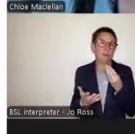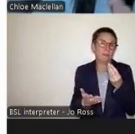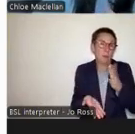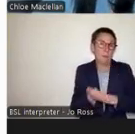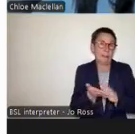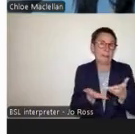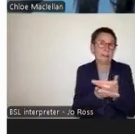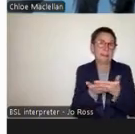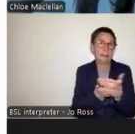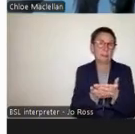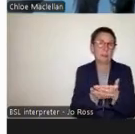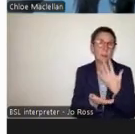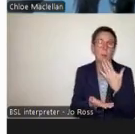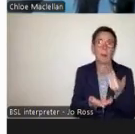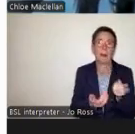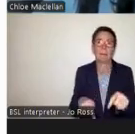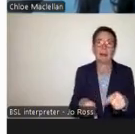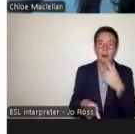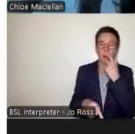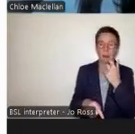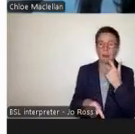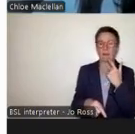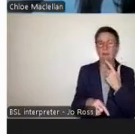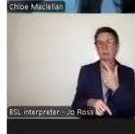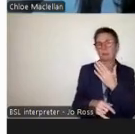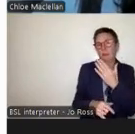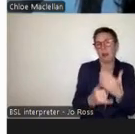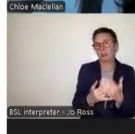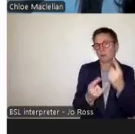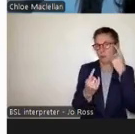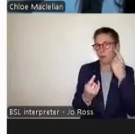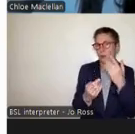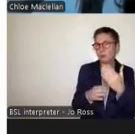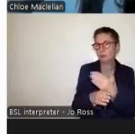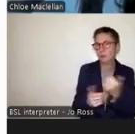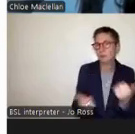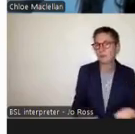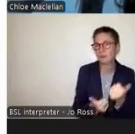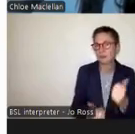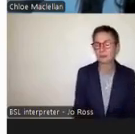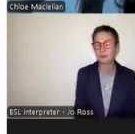when we come back, we'll kind of do some final thoughts before we close.